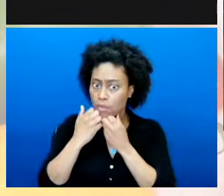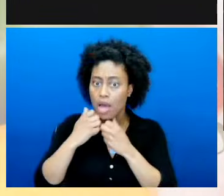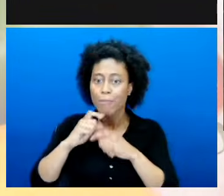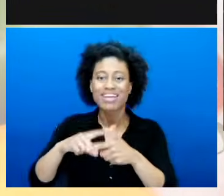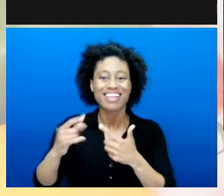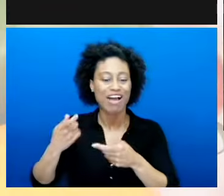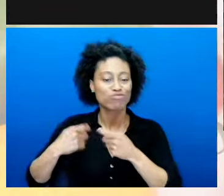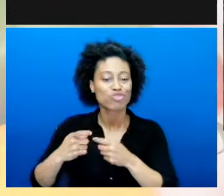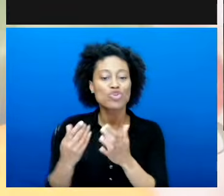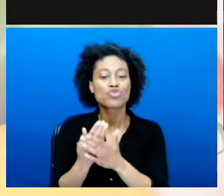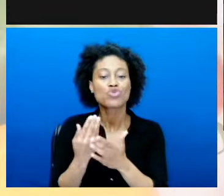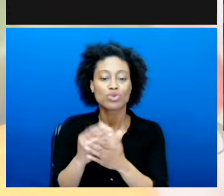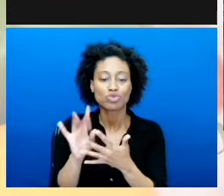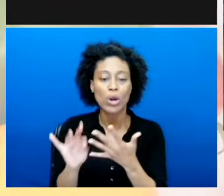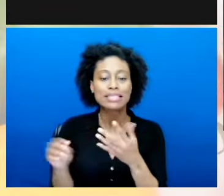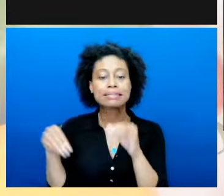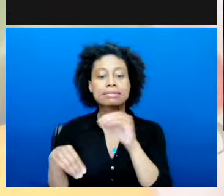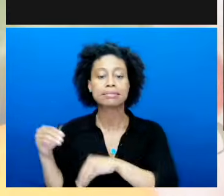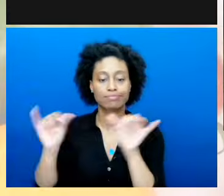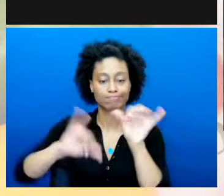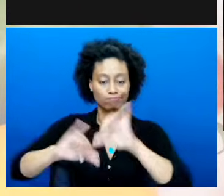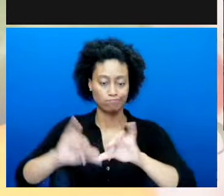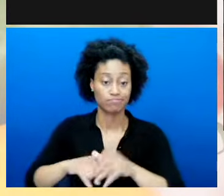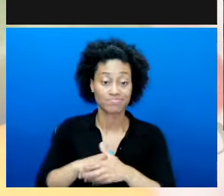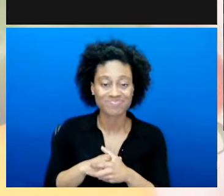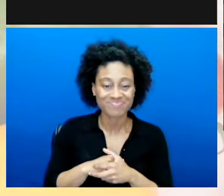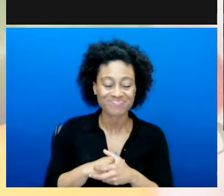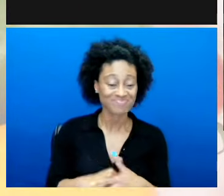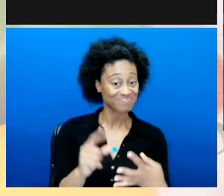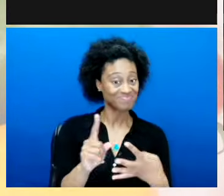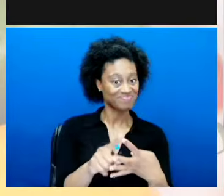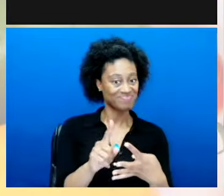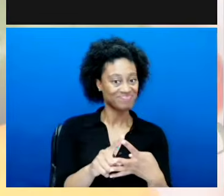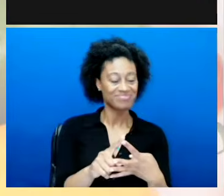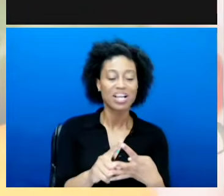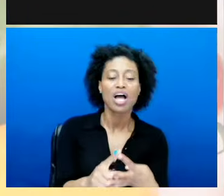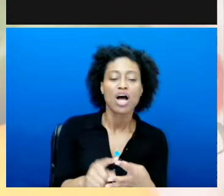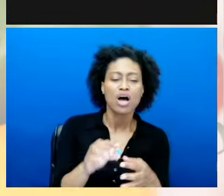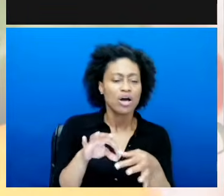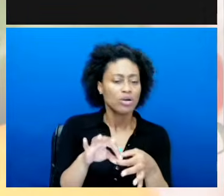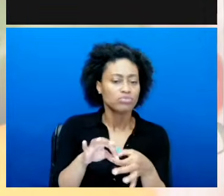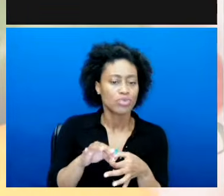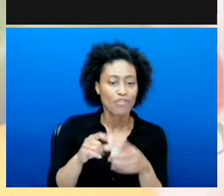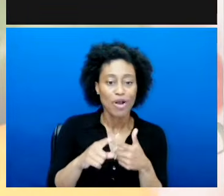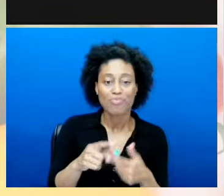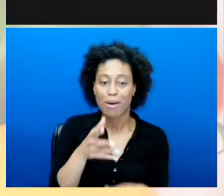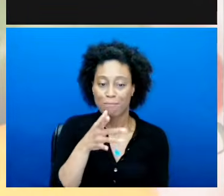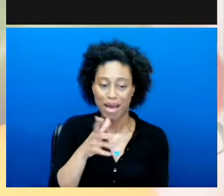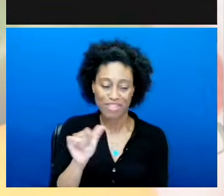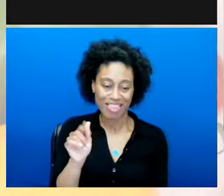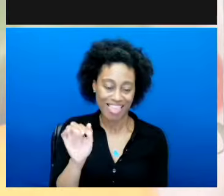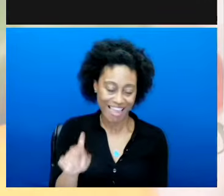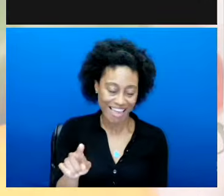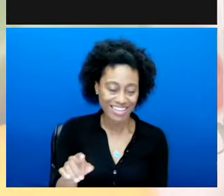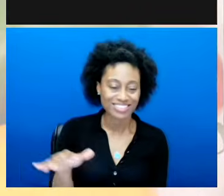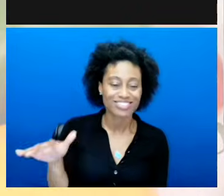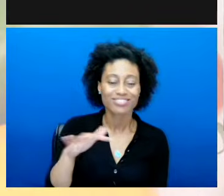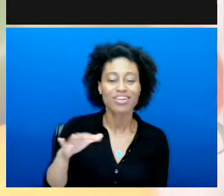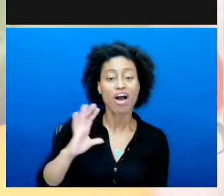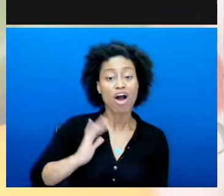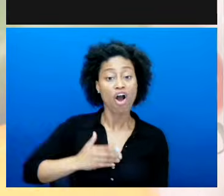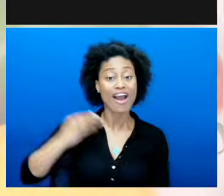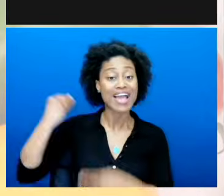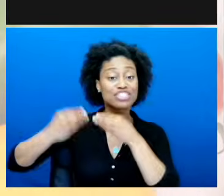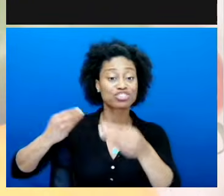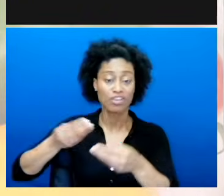So first, let's talk about roots in the motherland, our ancestral foods. So before the Middle Passage,